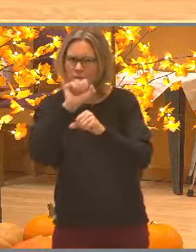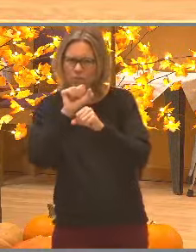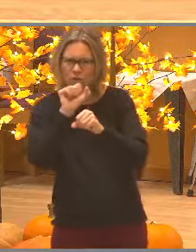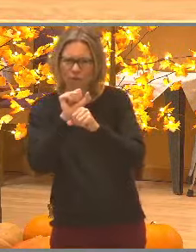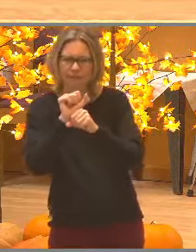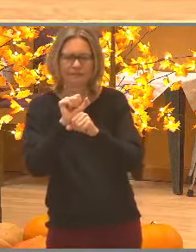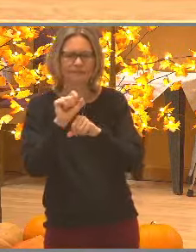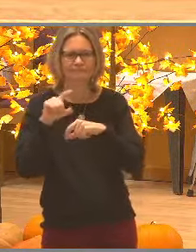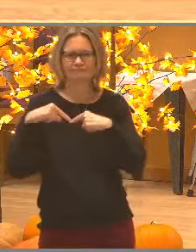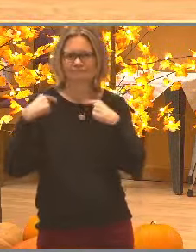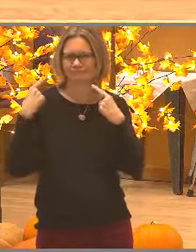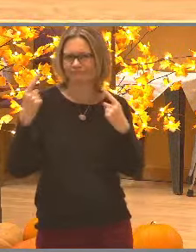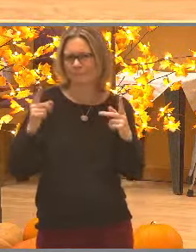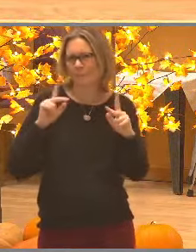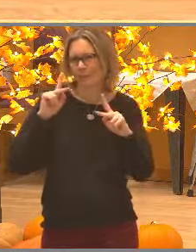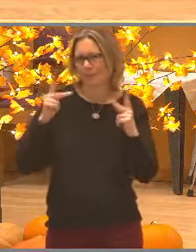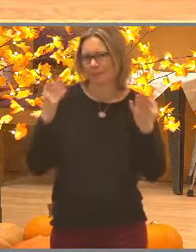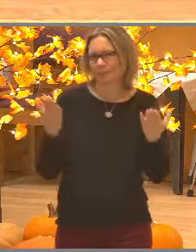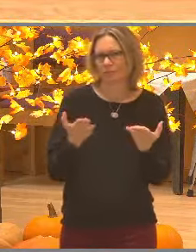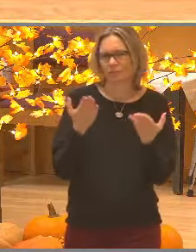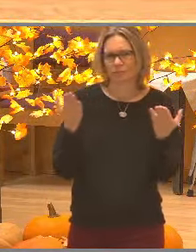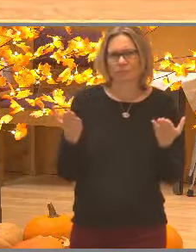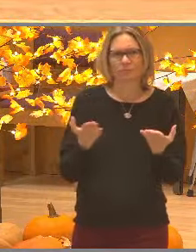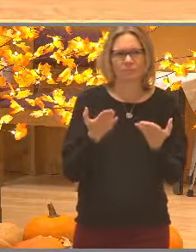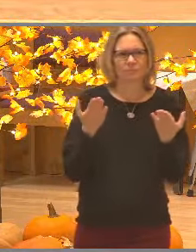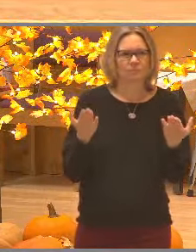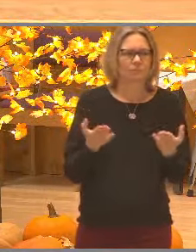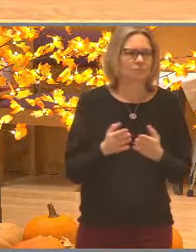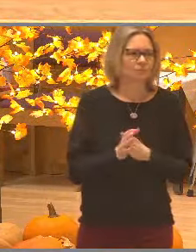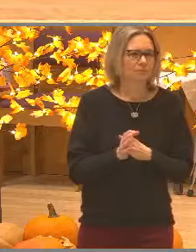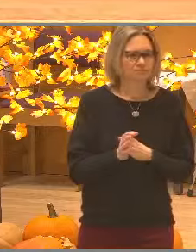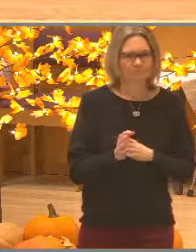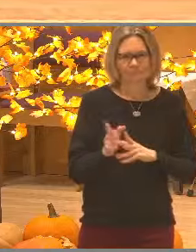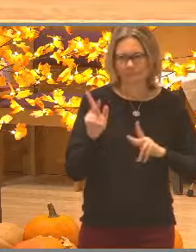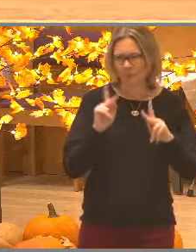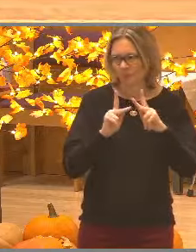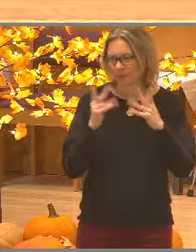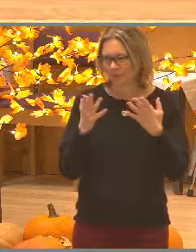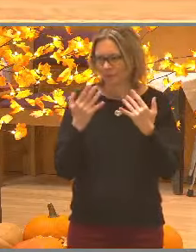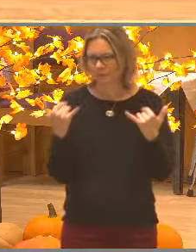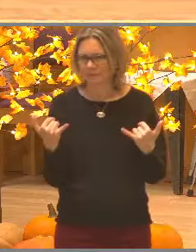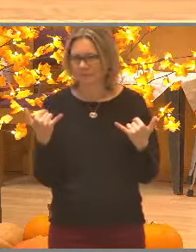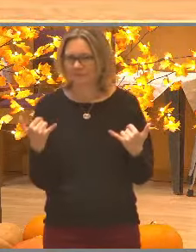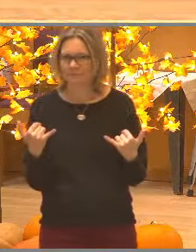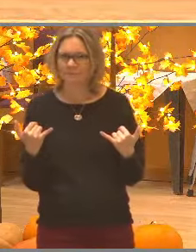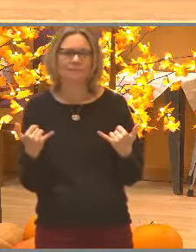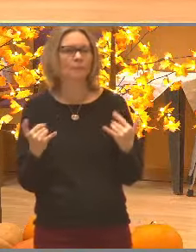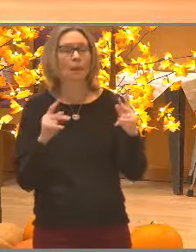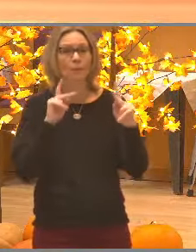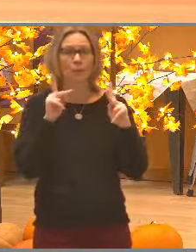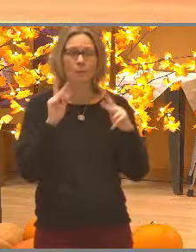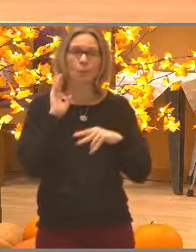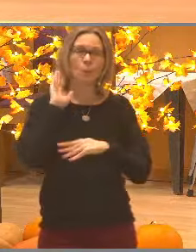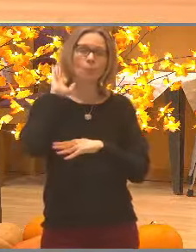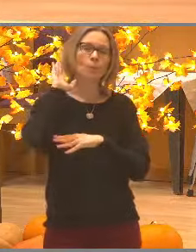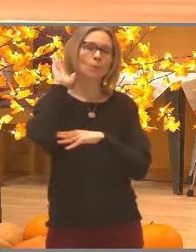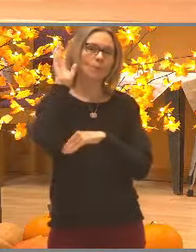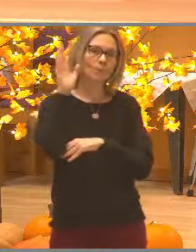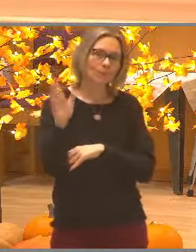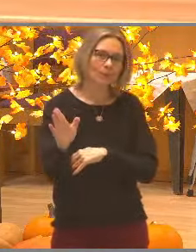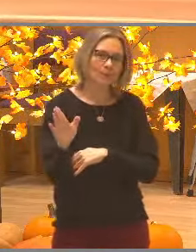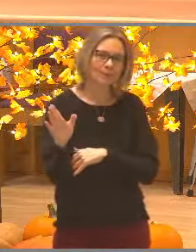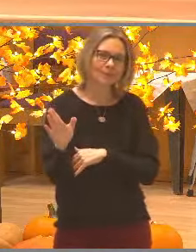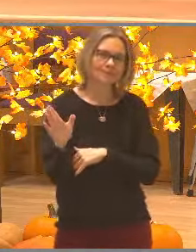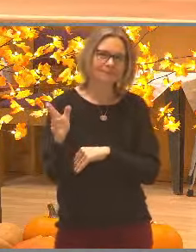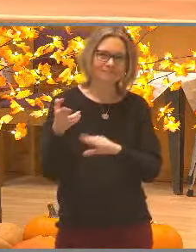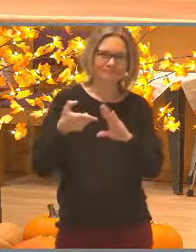many people who have been here, and the people who are here now, and the people who will be part of this